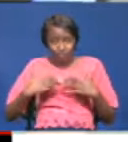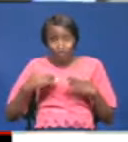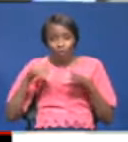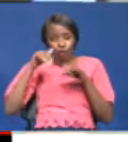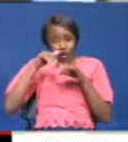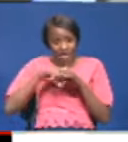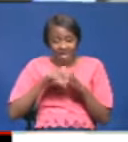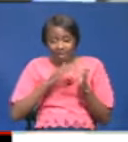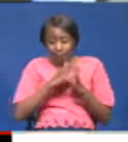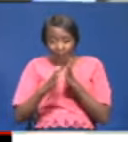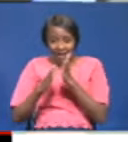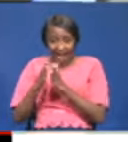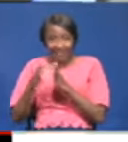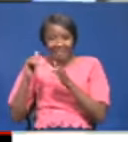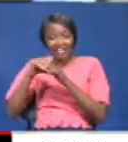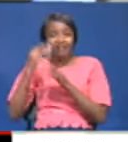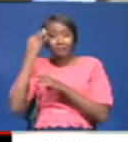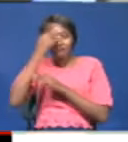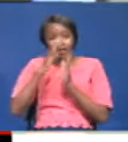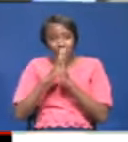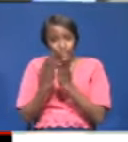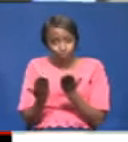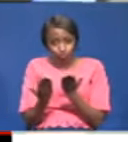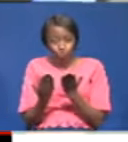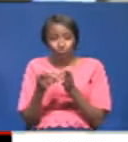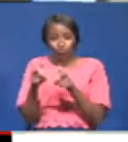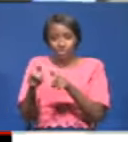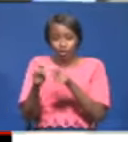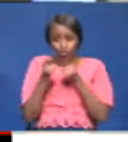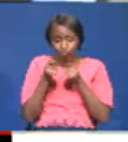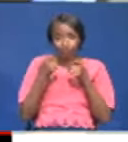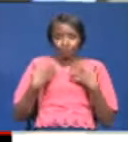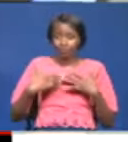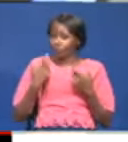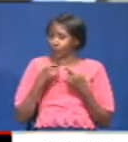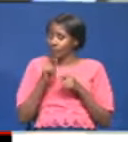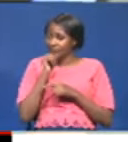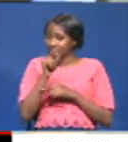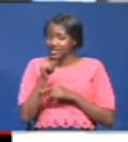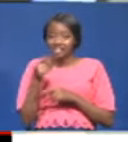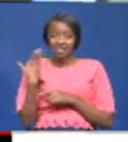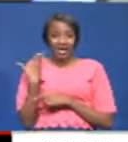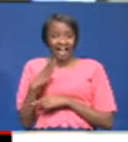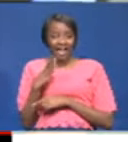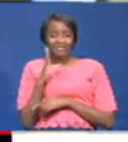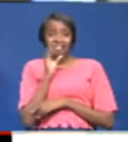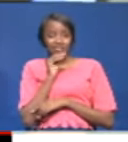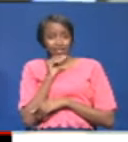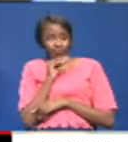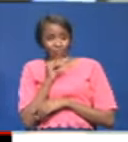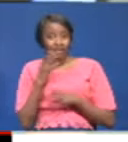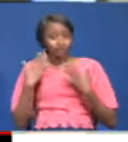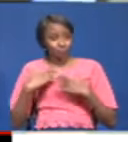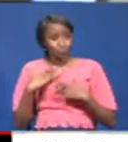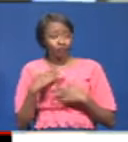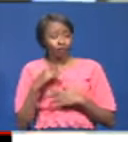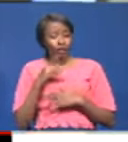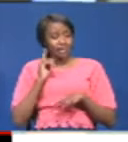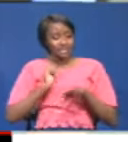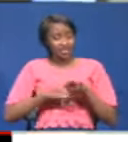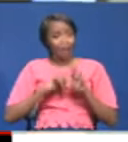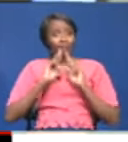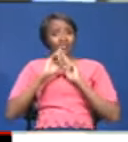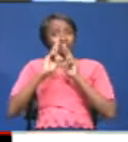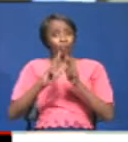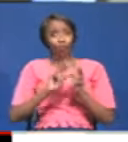executed on Facebook. And we've raised those issues, especially with the hate speech videos. There hasn't been. So when the report came the other day, actually,